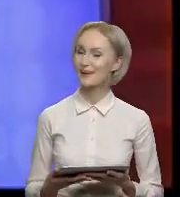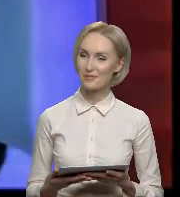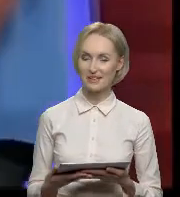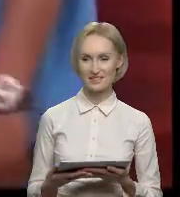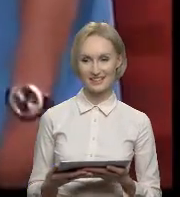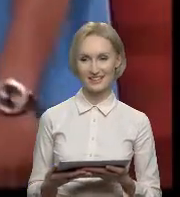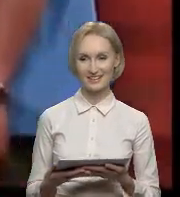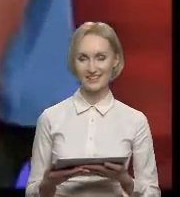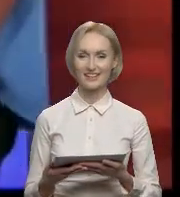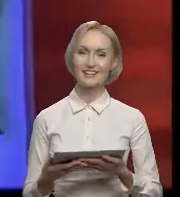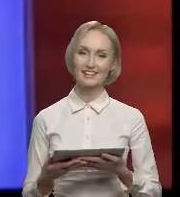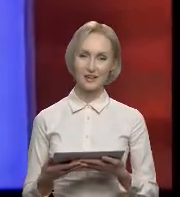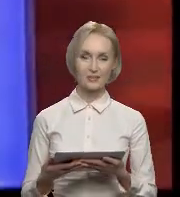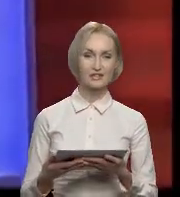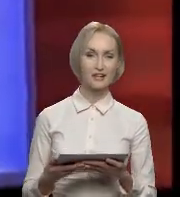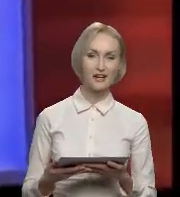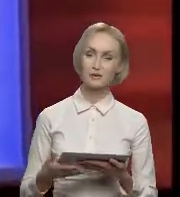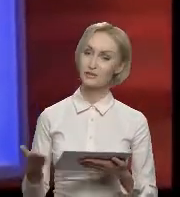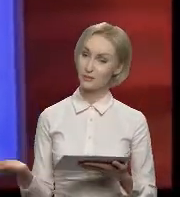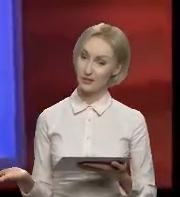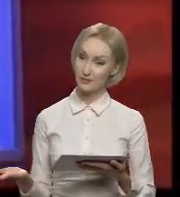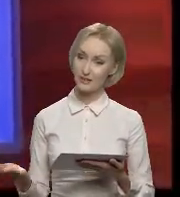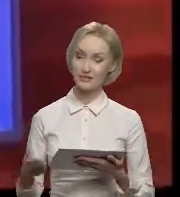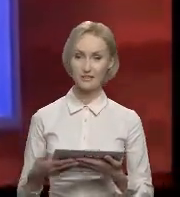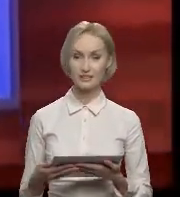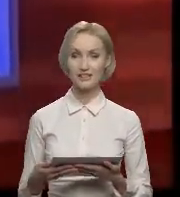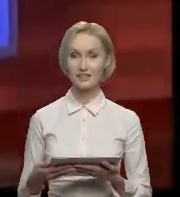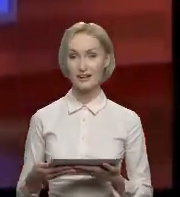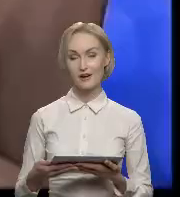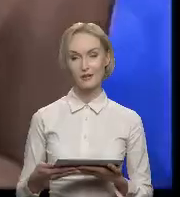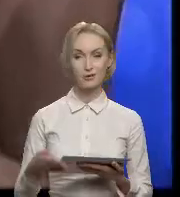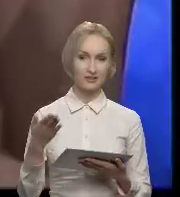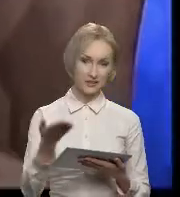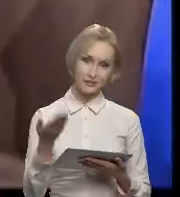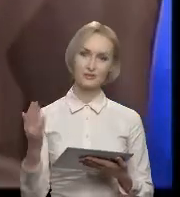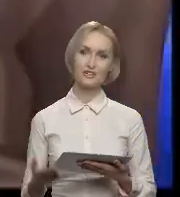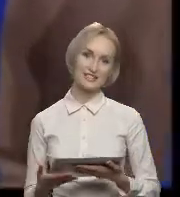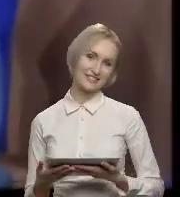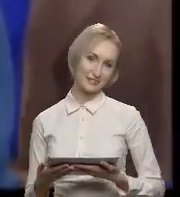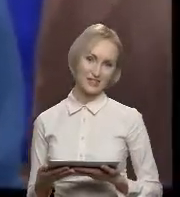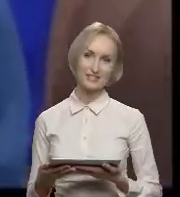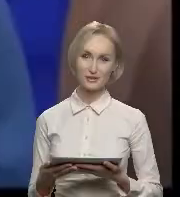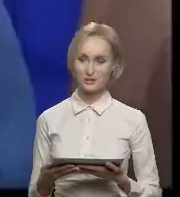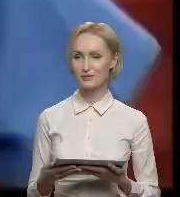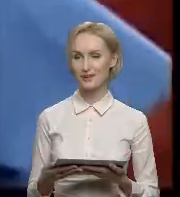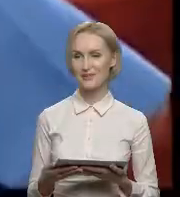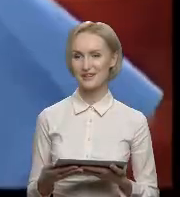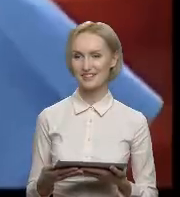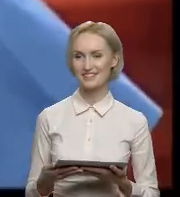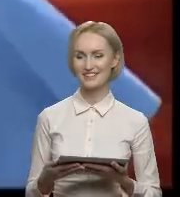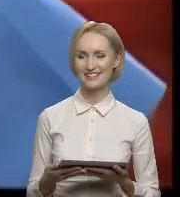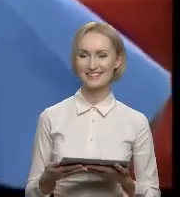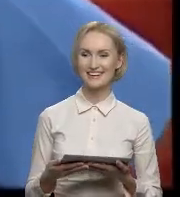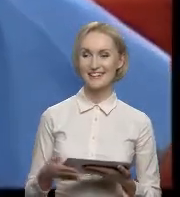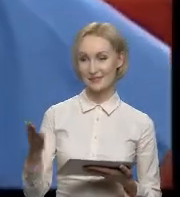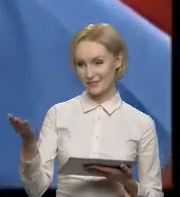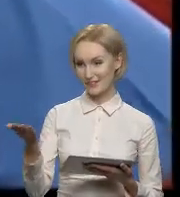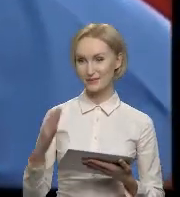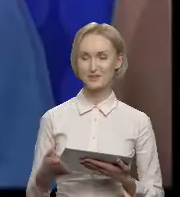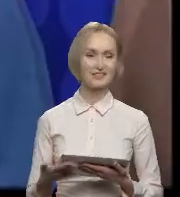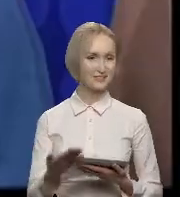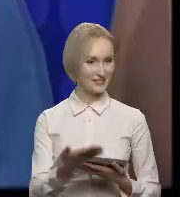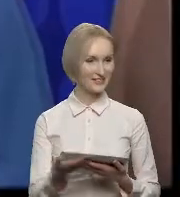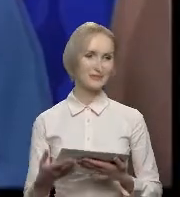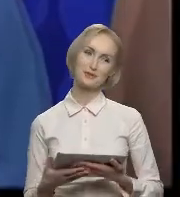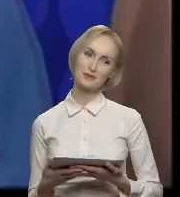get him off the stage. You're gonna have to get because all this makeup about to come off. What's happening? I swear to God. Why do you keep sleeping? If he mistreating you like this, why do